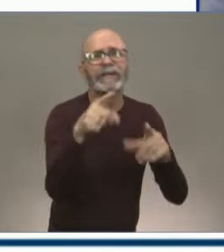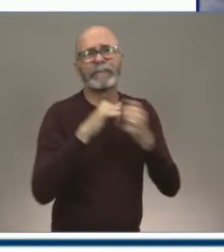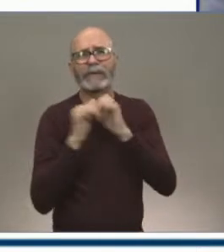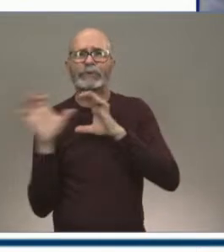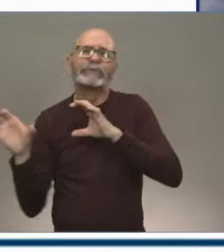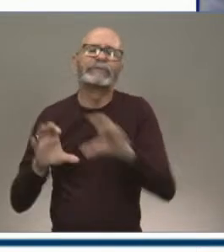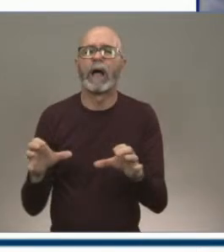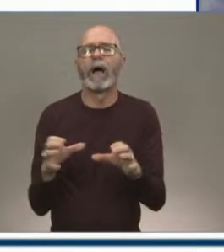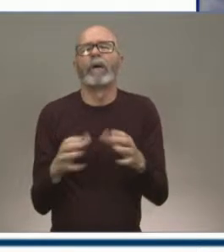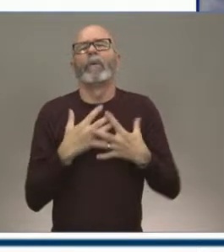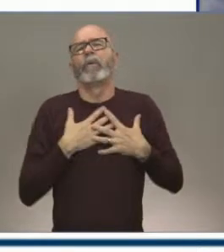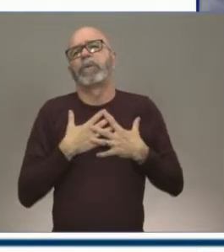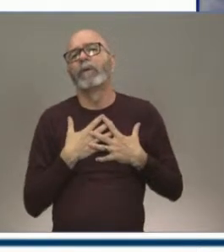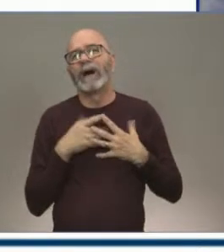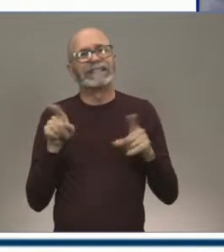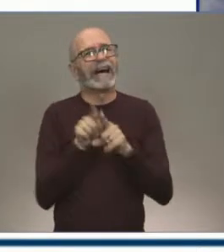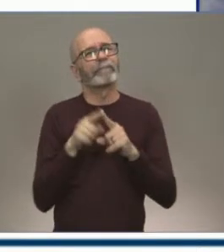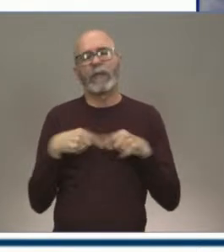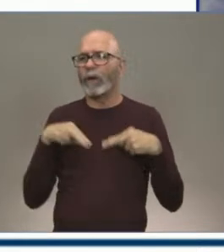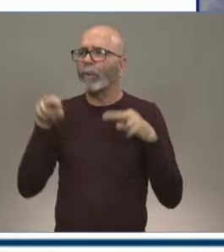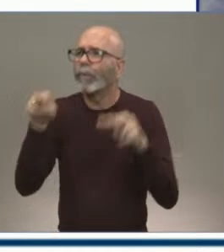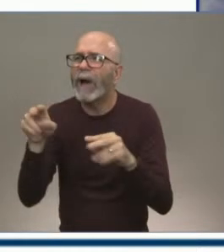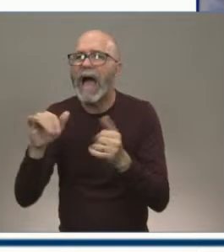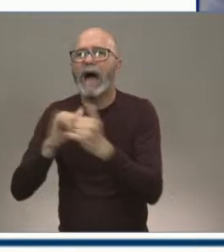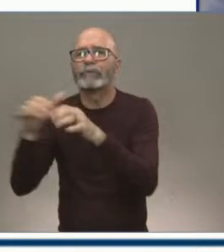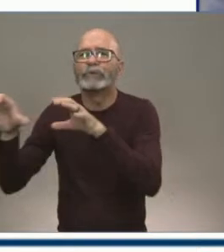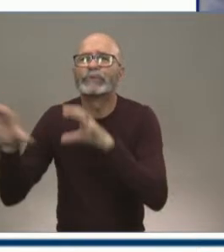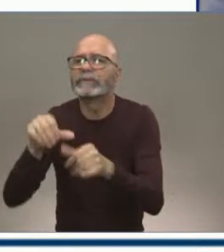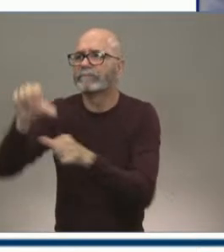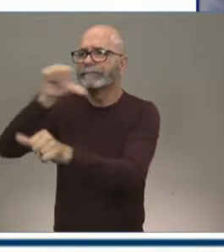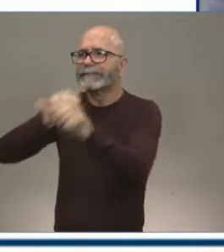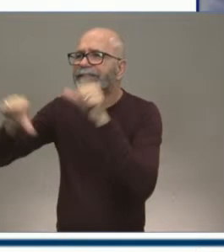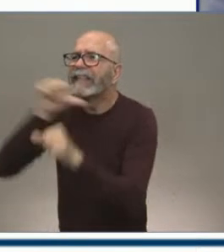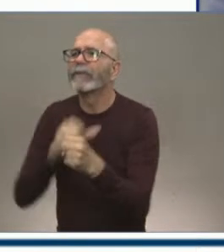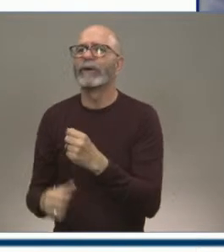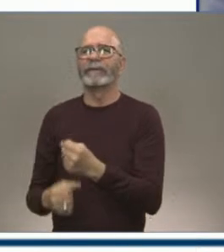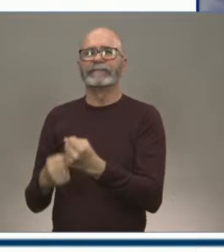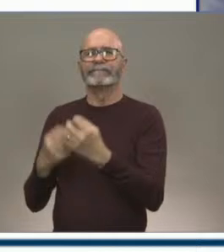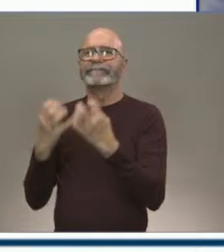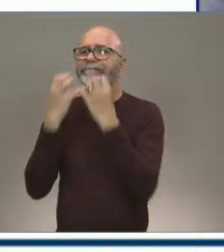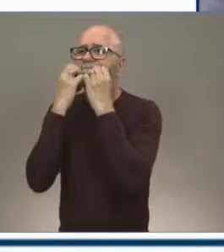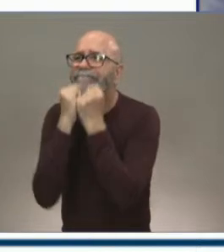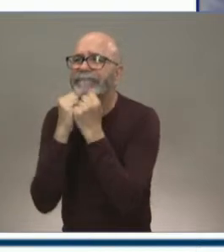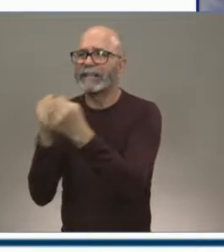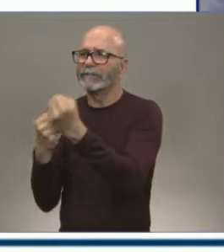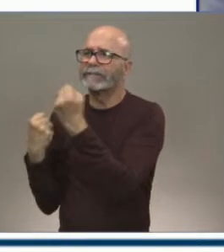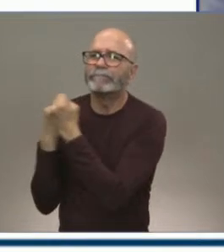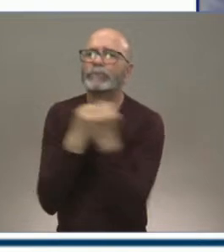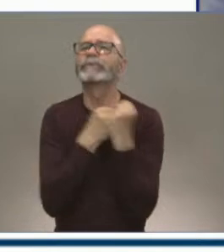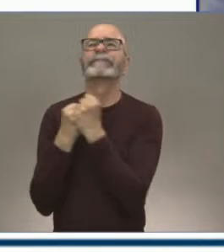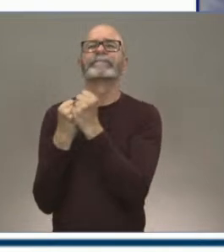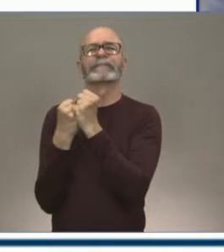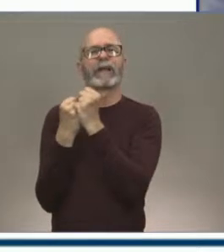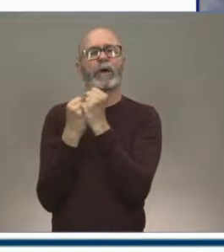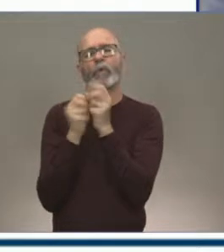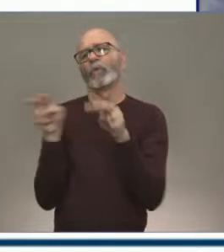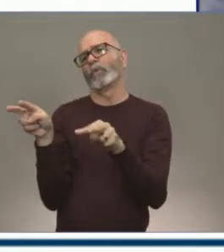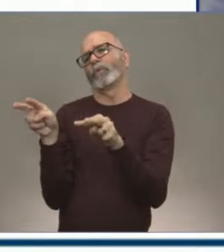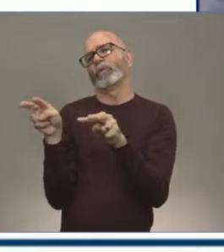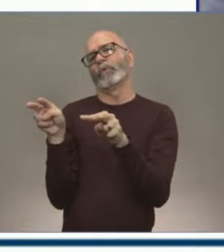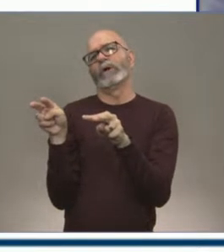same time, you wrap your arms around each other. You know, we take for granted sometimes this beautiful province we live